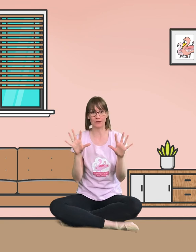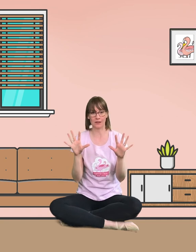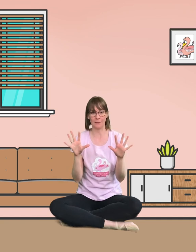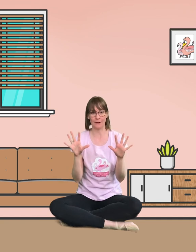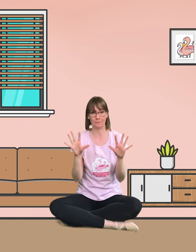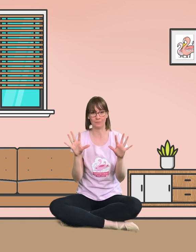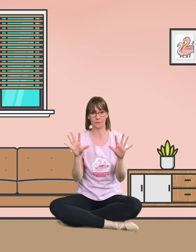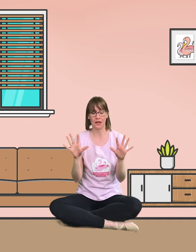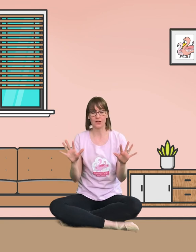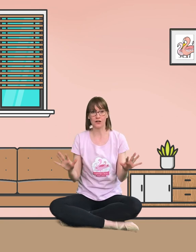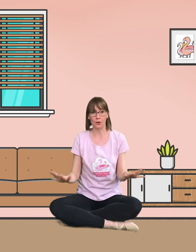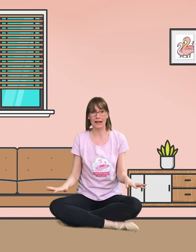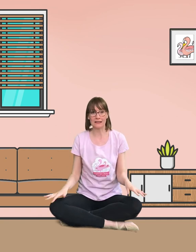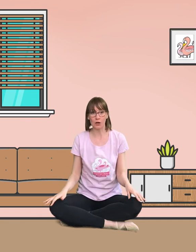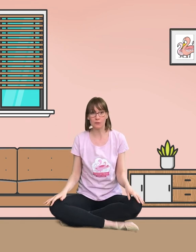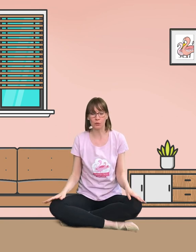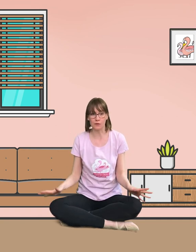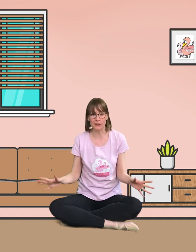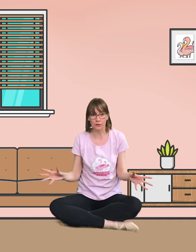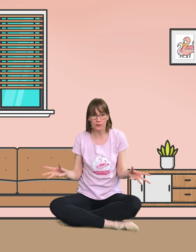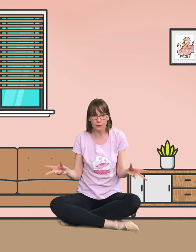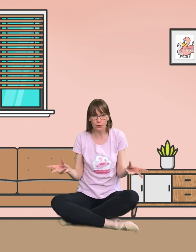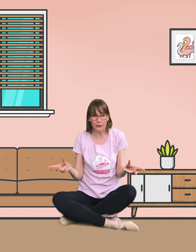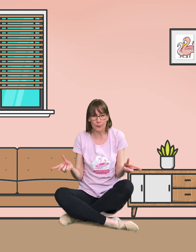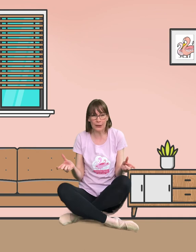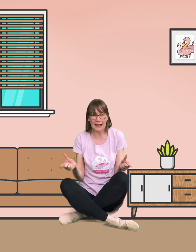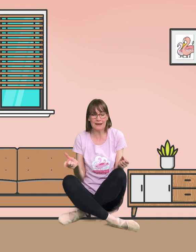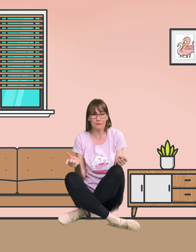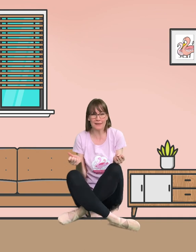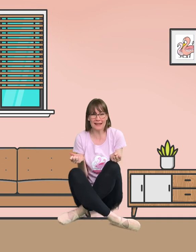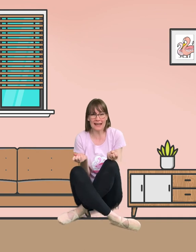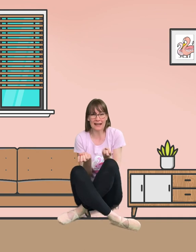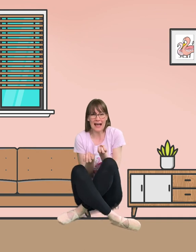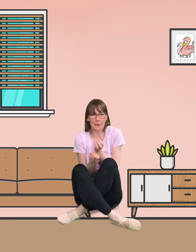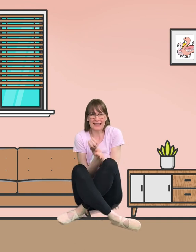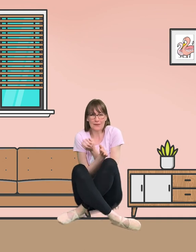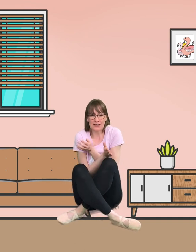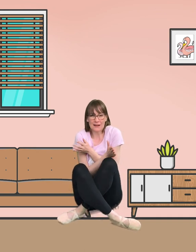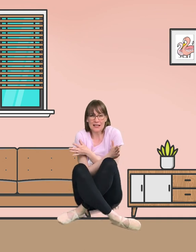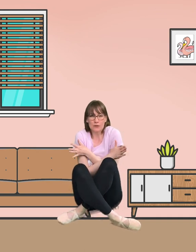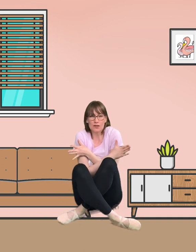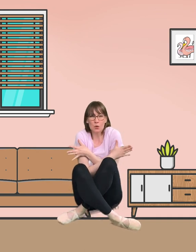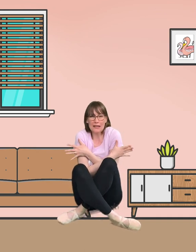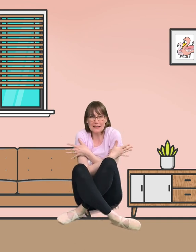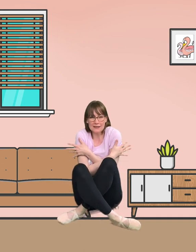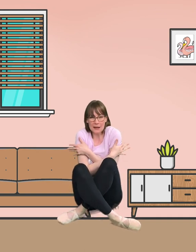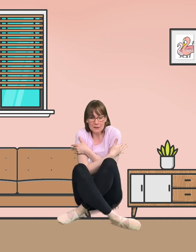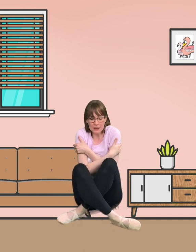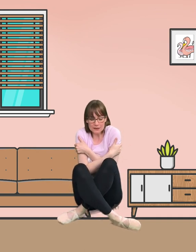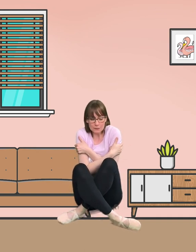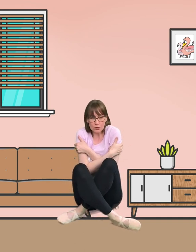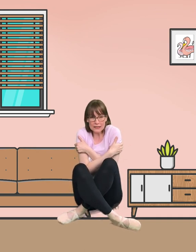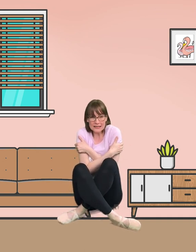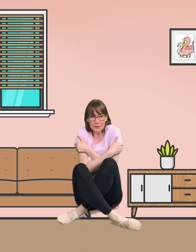that the petals come. So let's go small. So we go small. We're going to bring everything in. We're going to give ourselves a little squeeze as